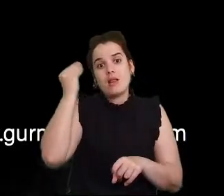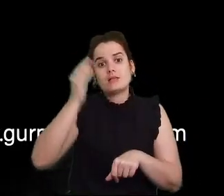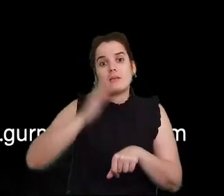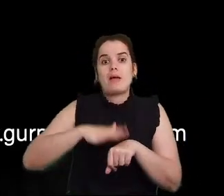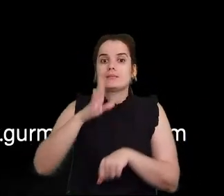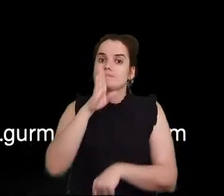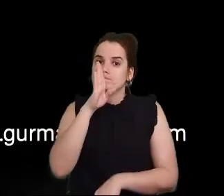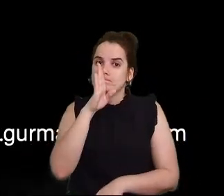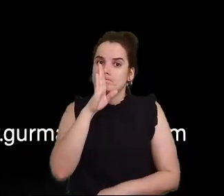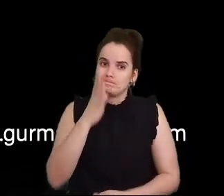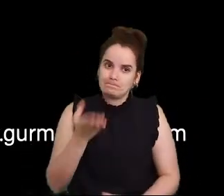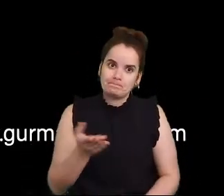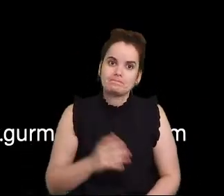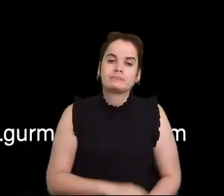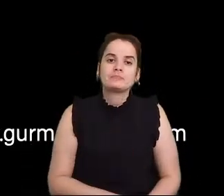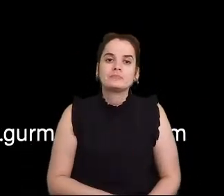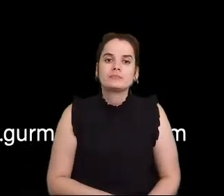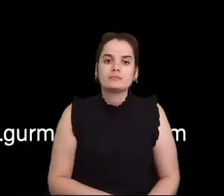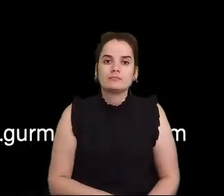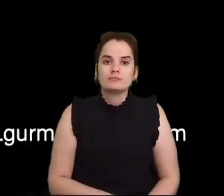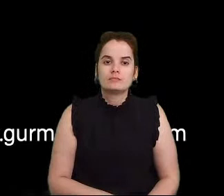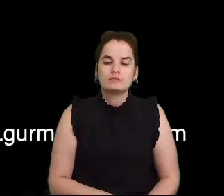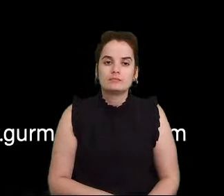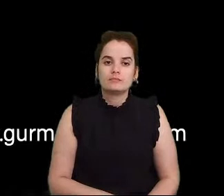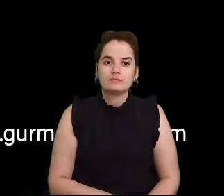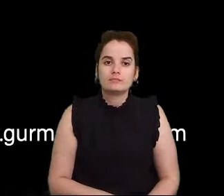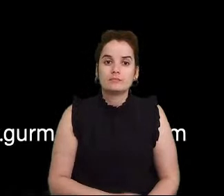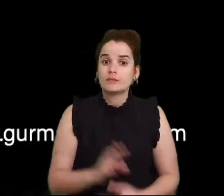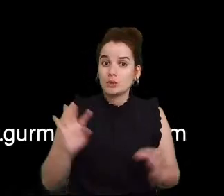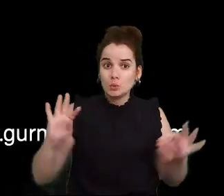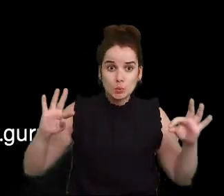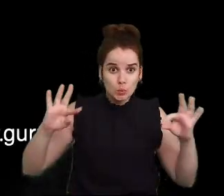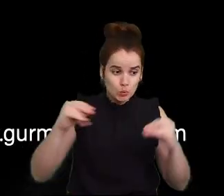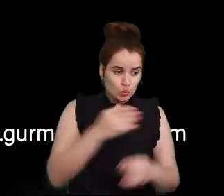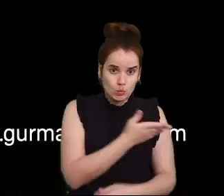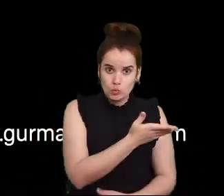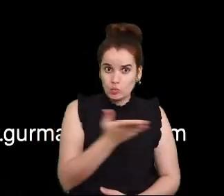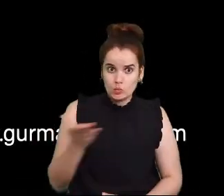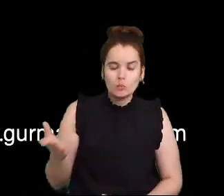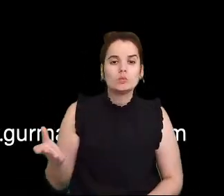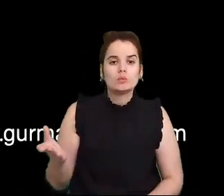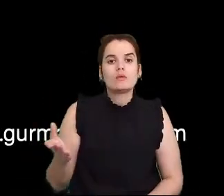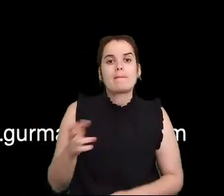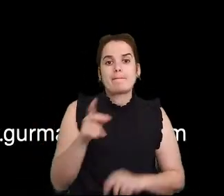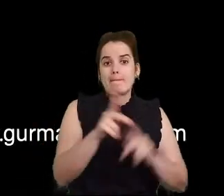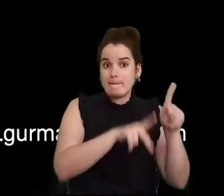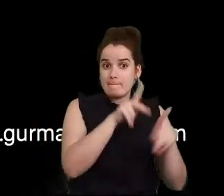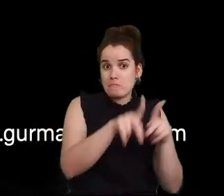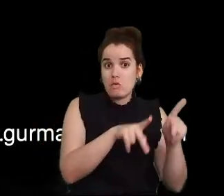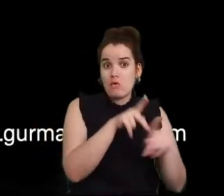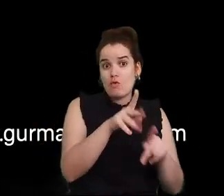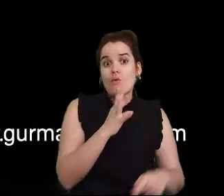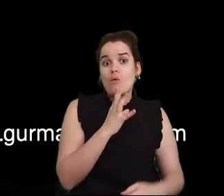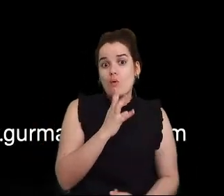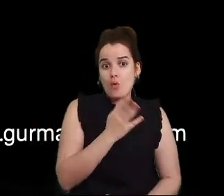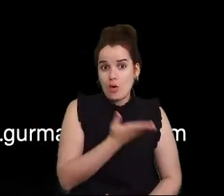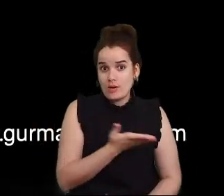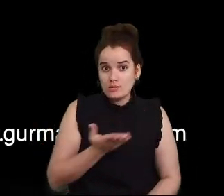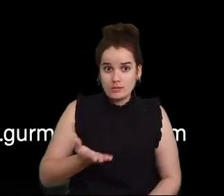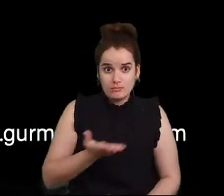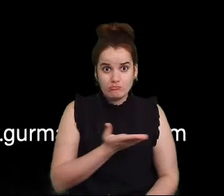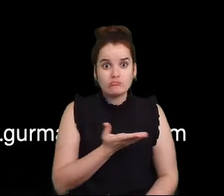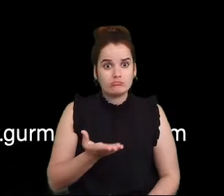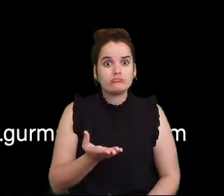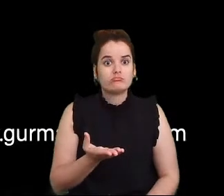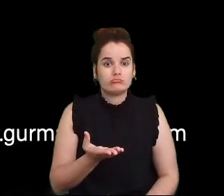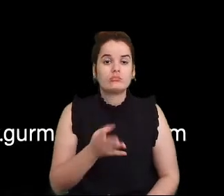all these forms are gaining popularity, and they are gaining popularity across the spectrum and